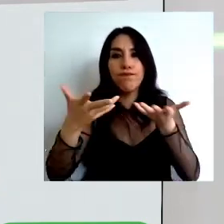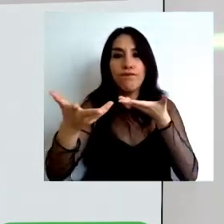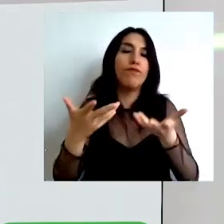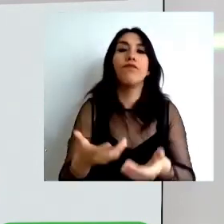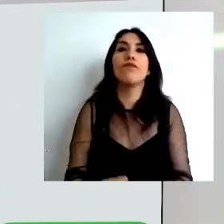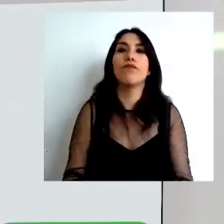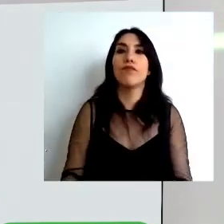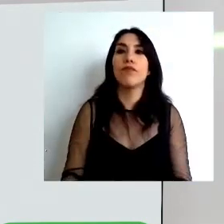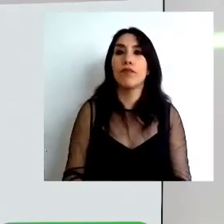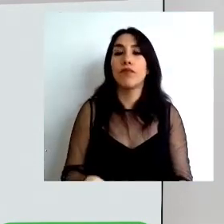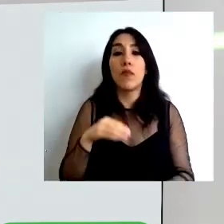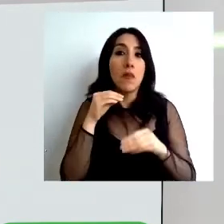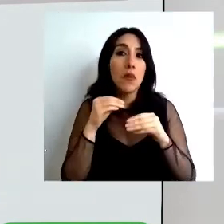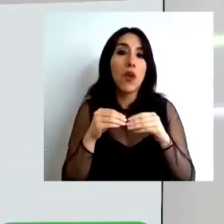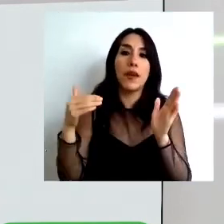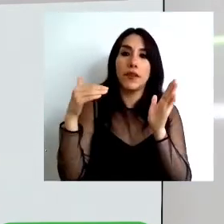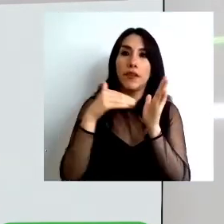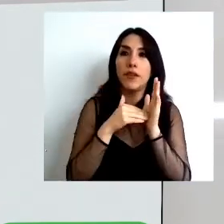impact.